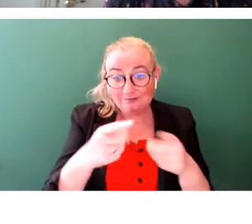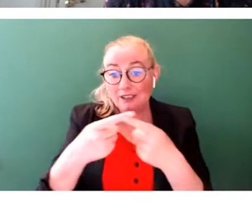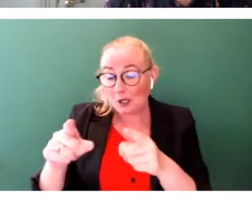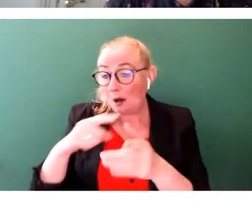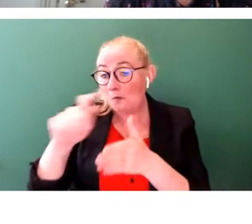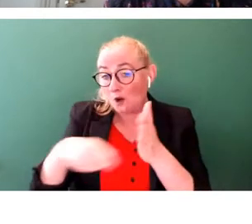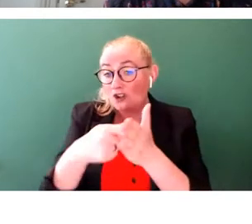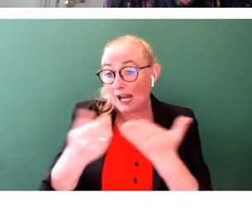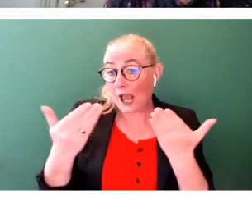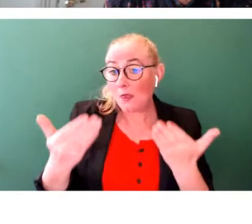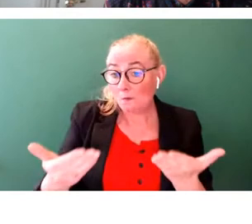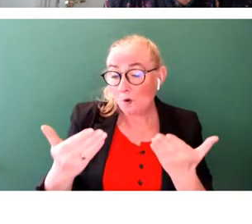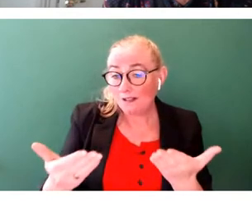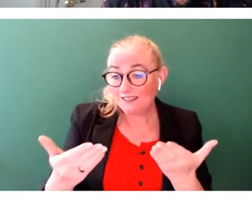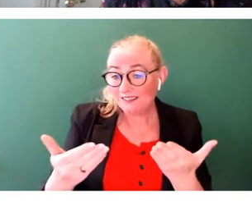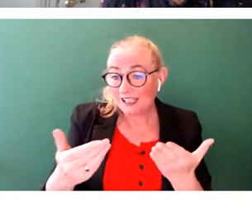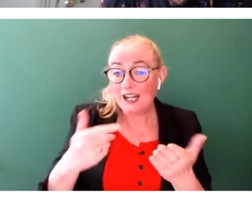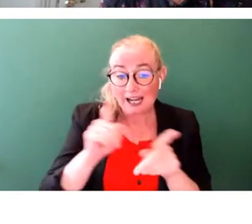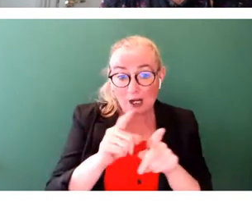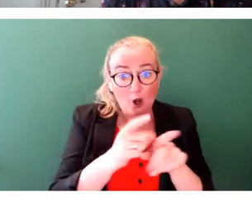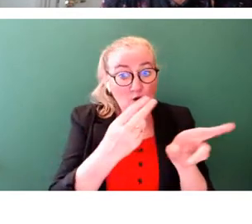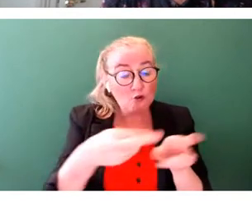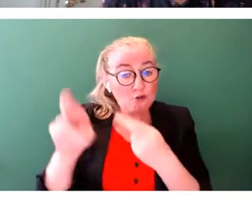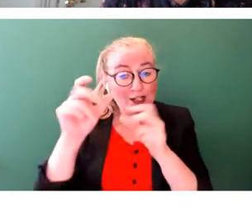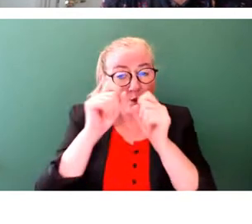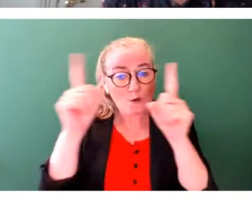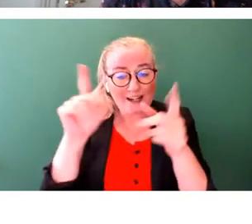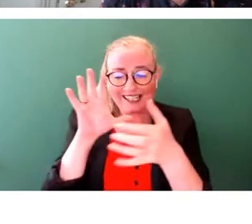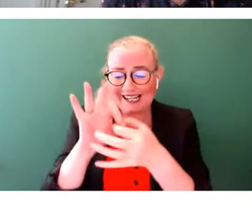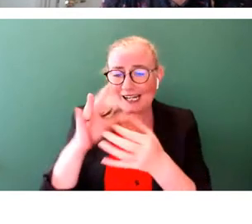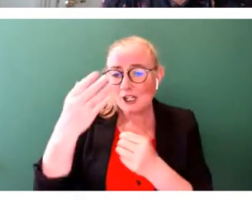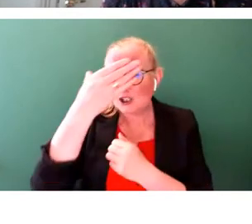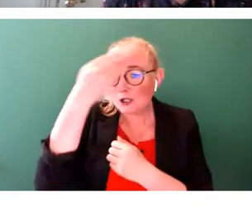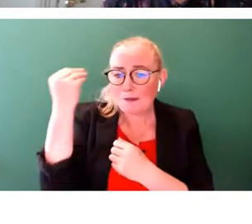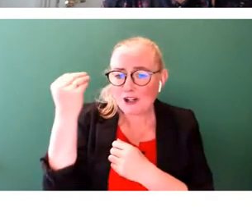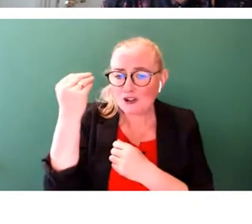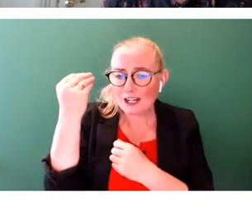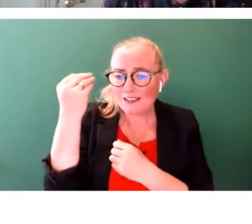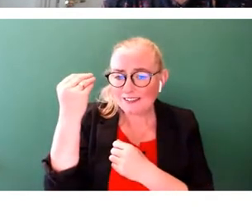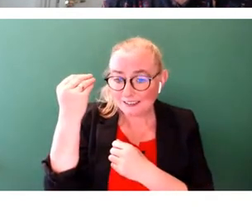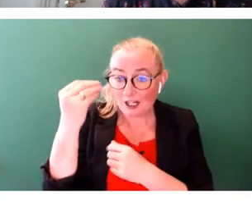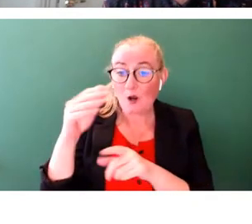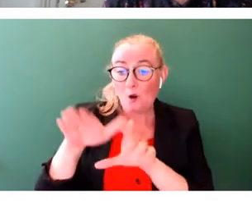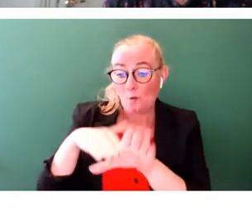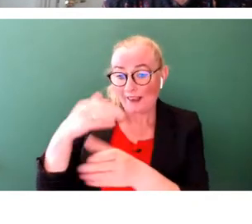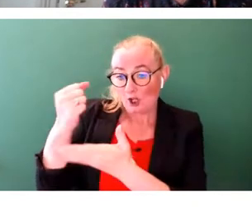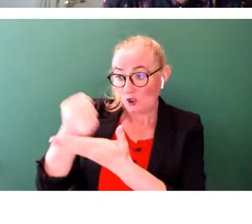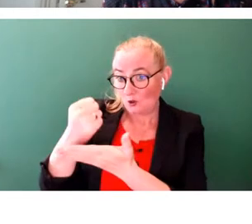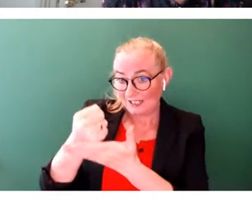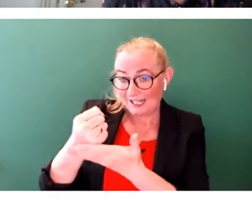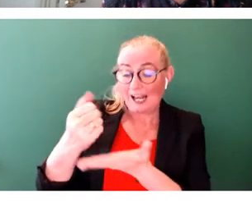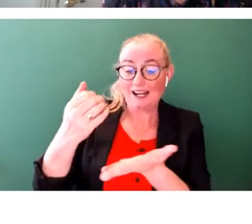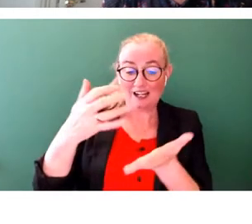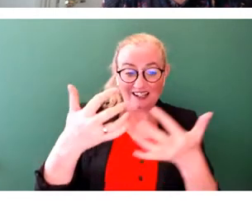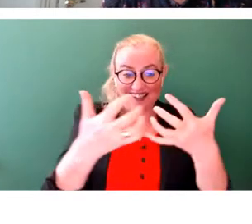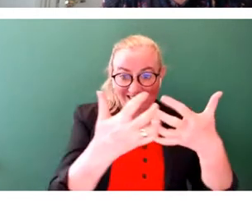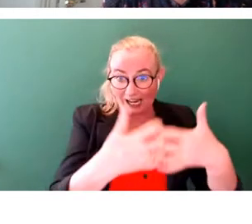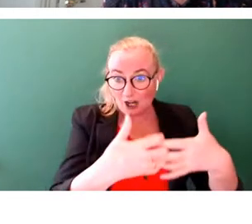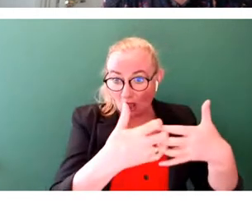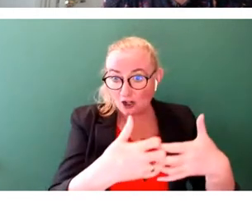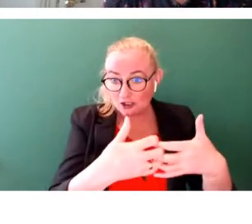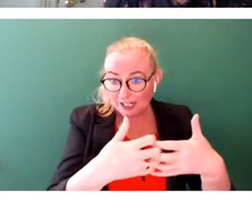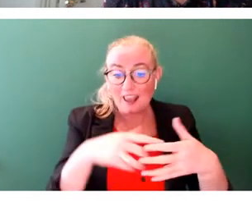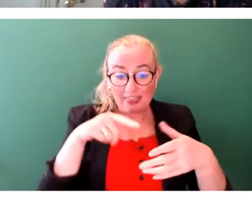moment when it comes to raising awareness for dementia amongst transition year students, and we're using technology to do that, rolling